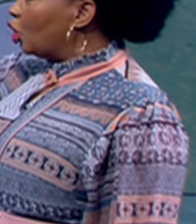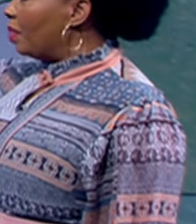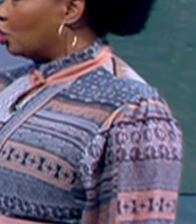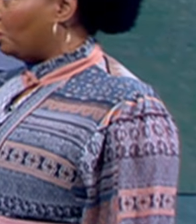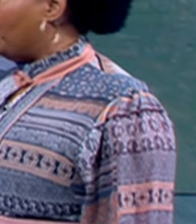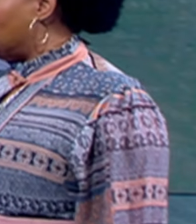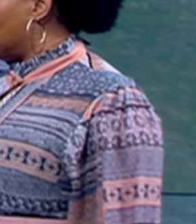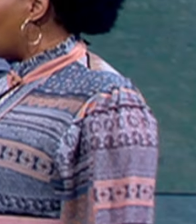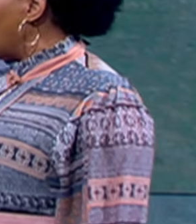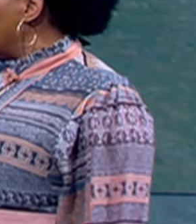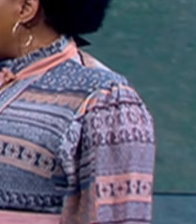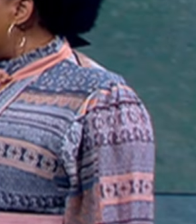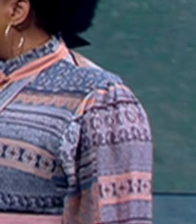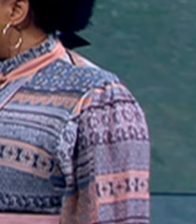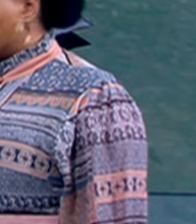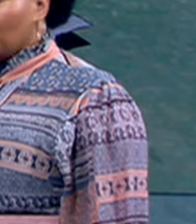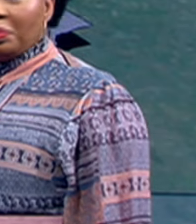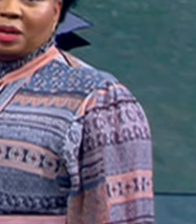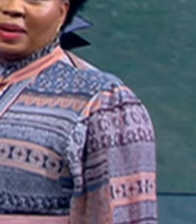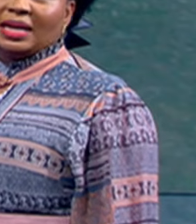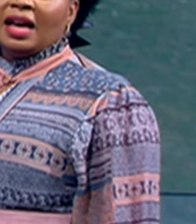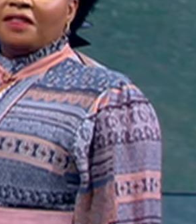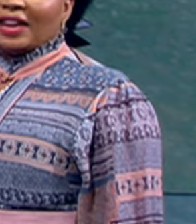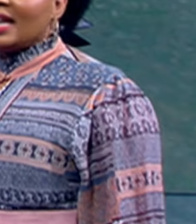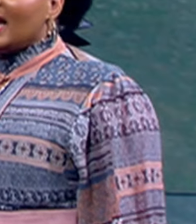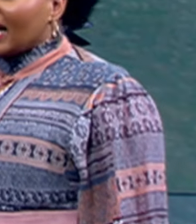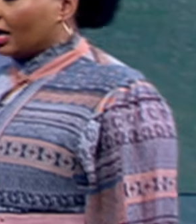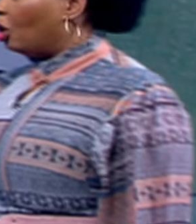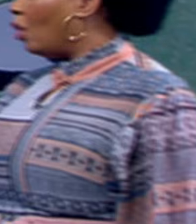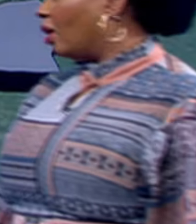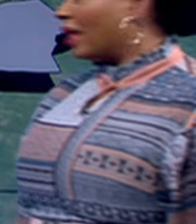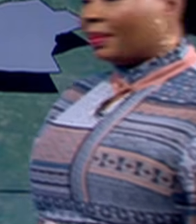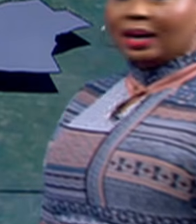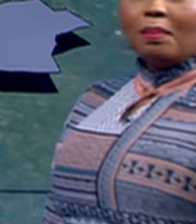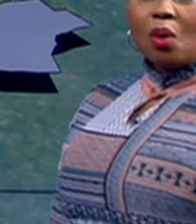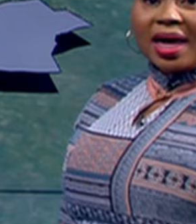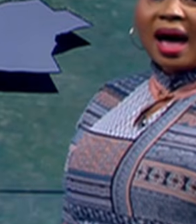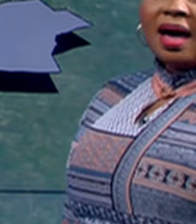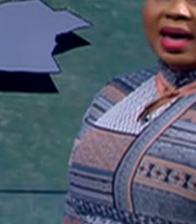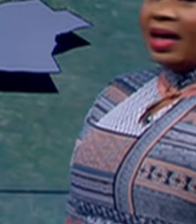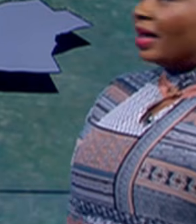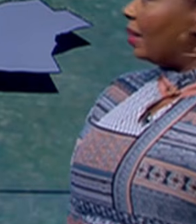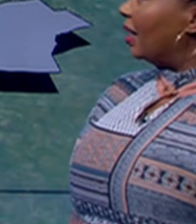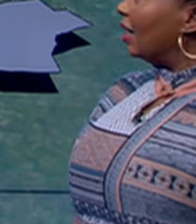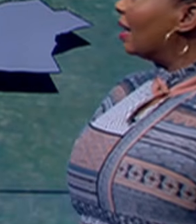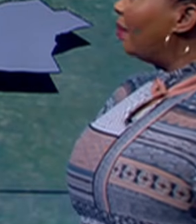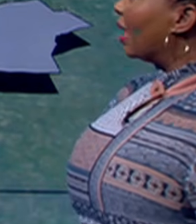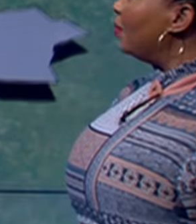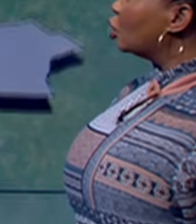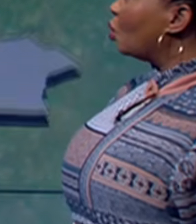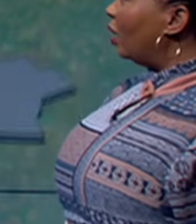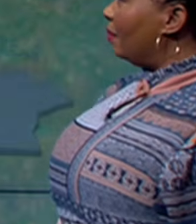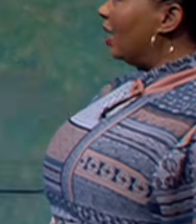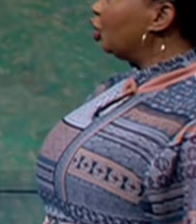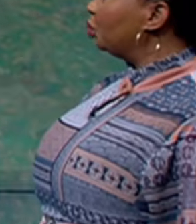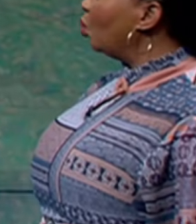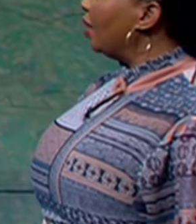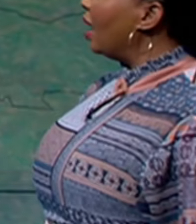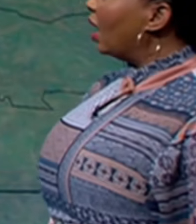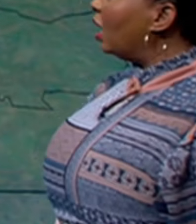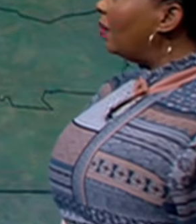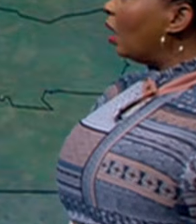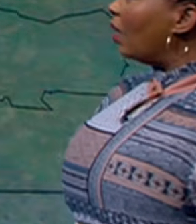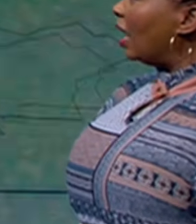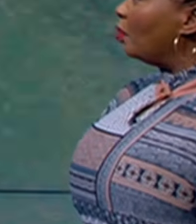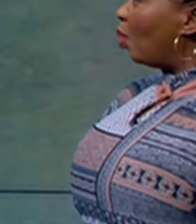lebelela Pretoria 23 Johannesburg 22 Vereeniging le gona go tlaba le moya e tlabeng e hlaba ka meso le mantše